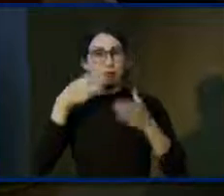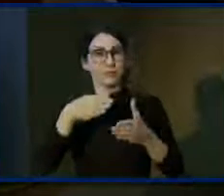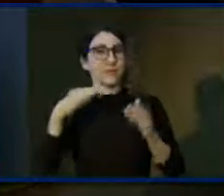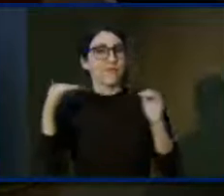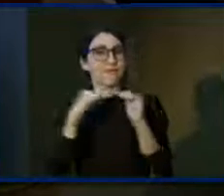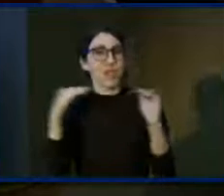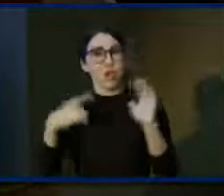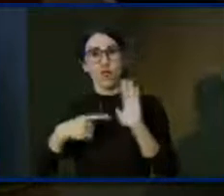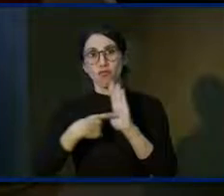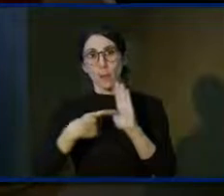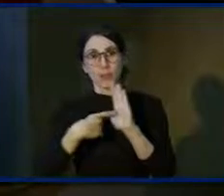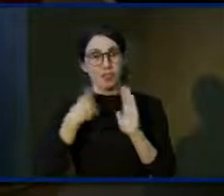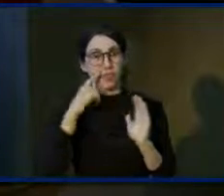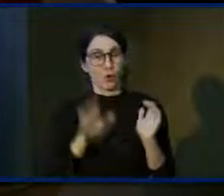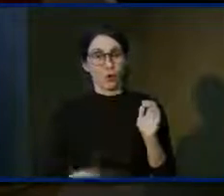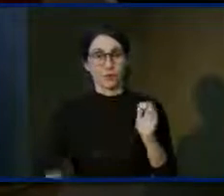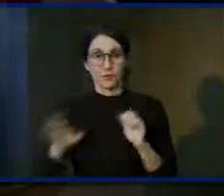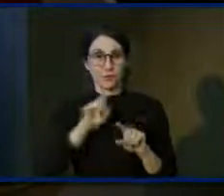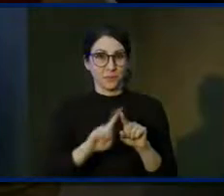Richie.